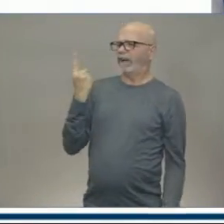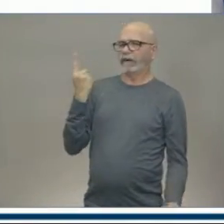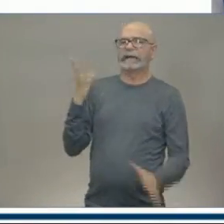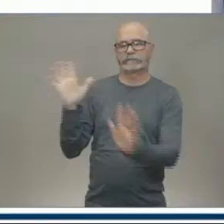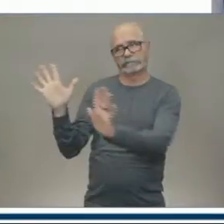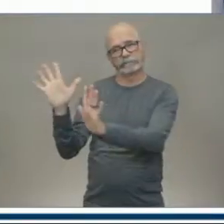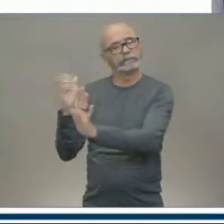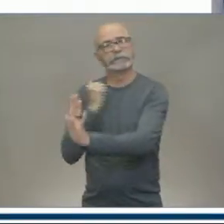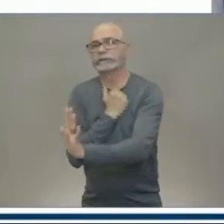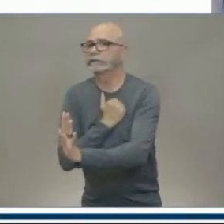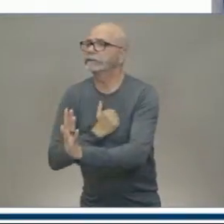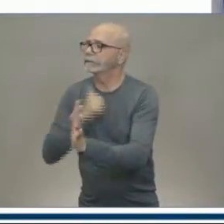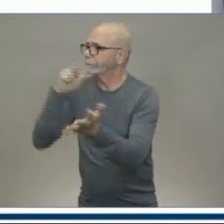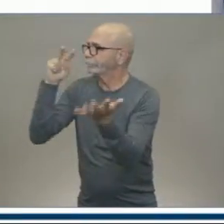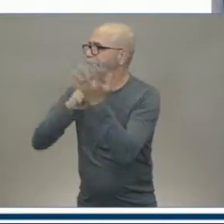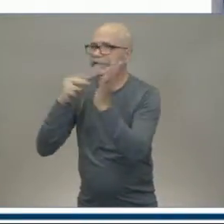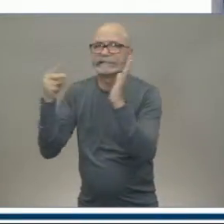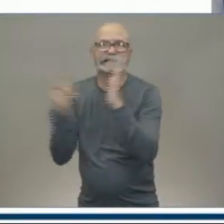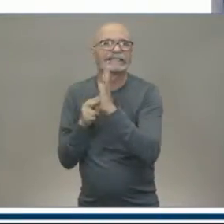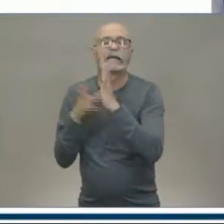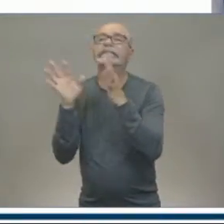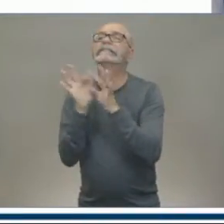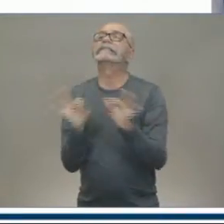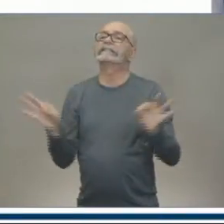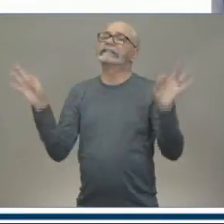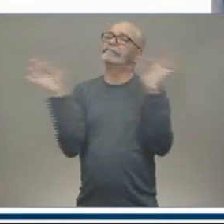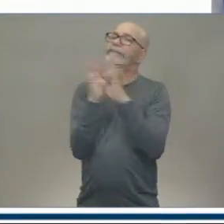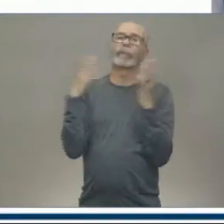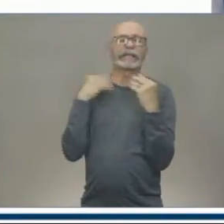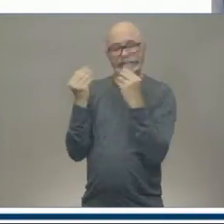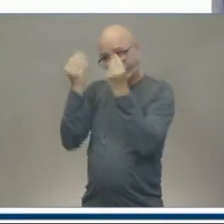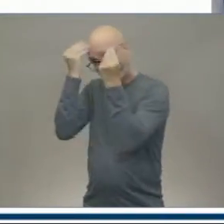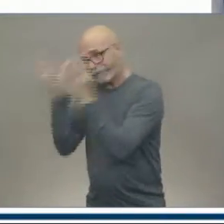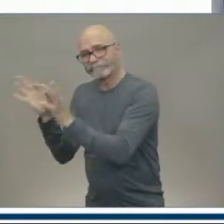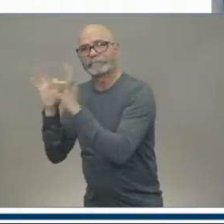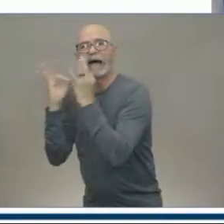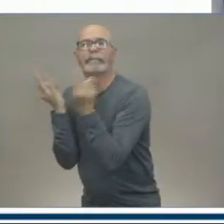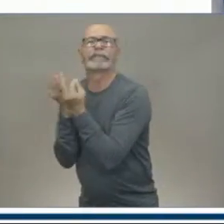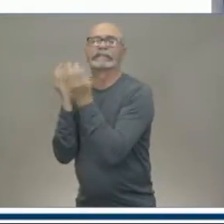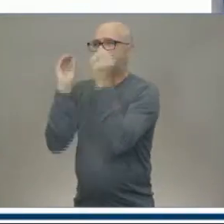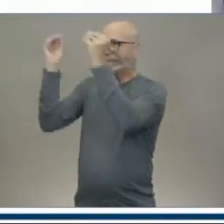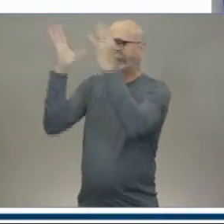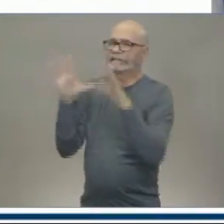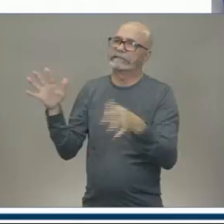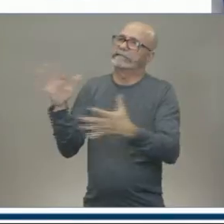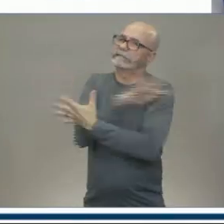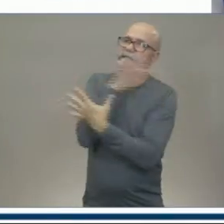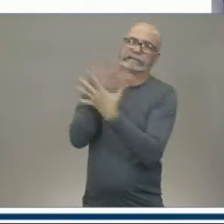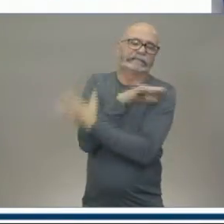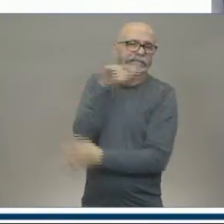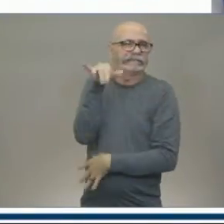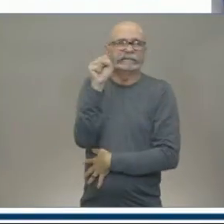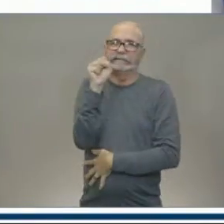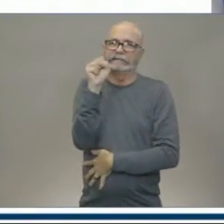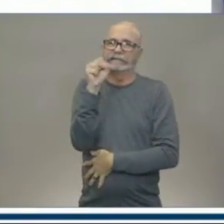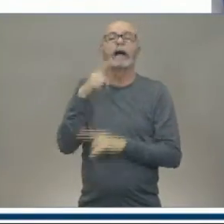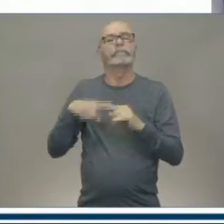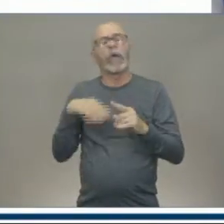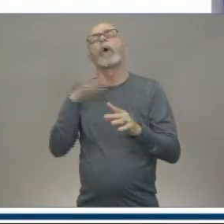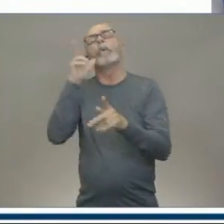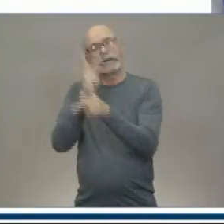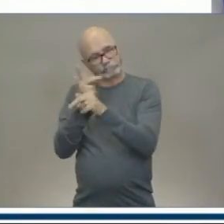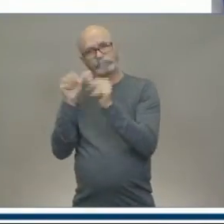sure that we communicate to those families most impacted, which would be those teachers, and we'll continue to do that. But I'll go back to my